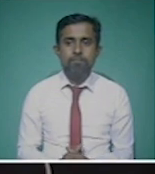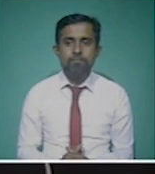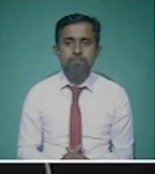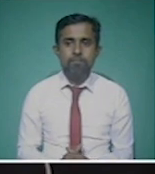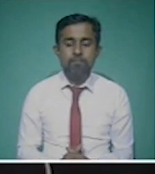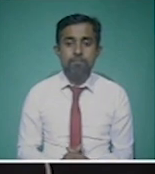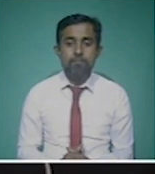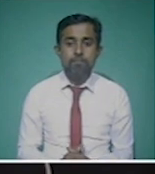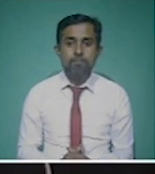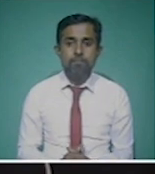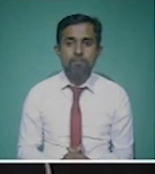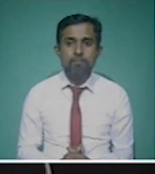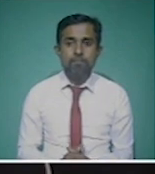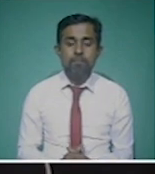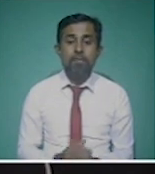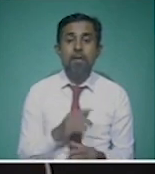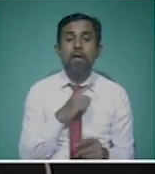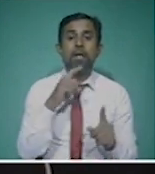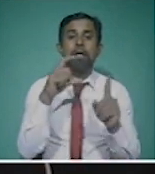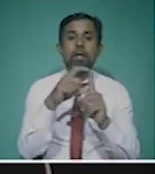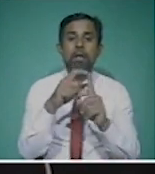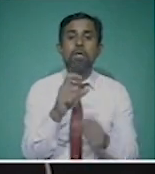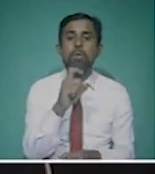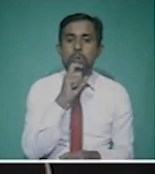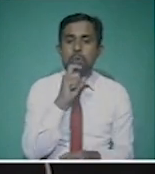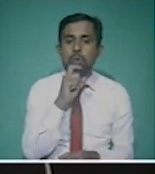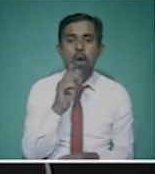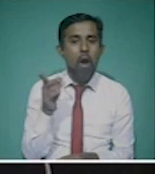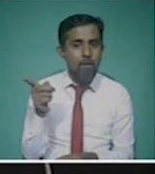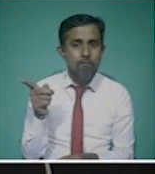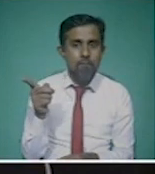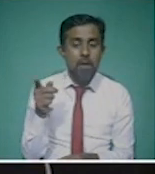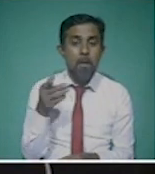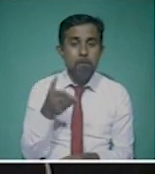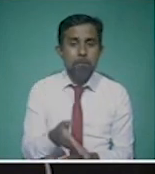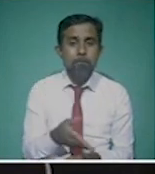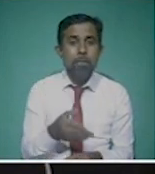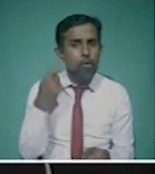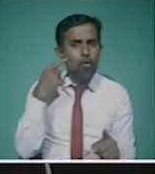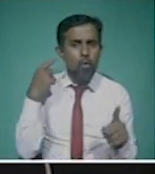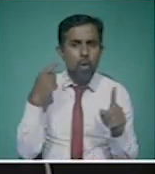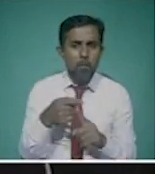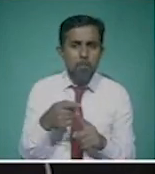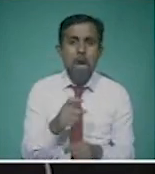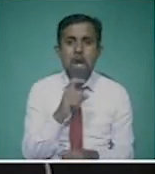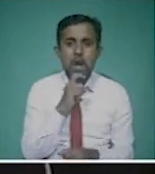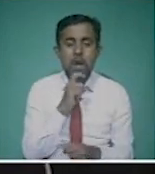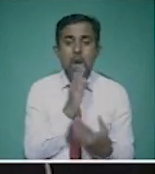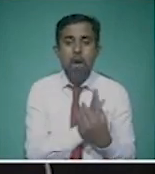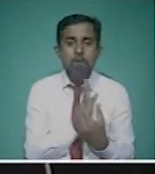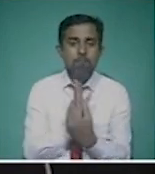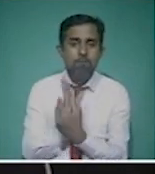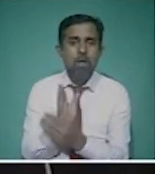particular, relating to premises given out on lease and litigations related to that, to